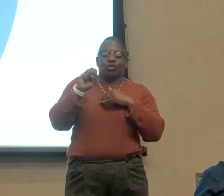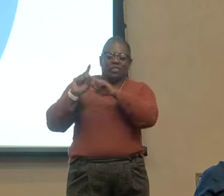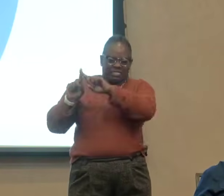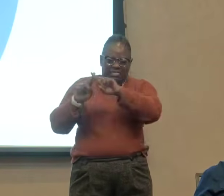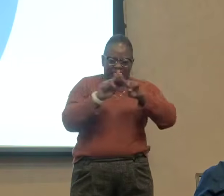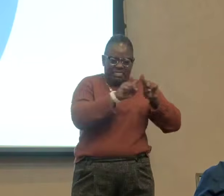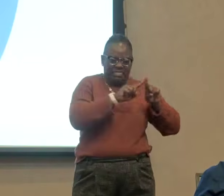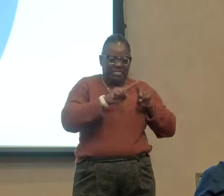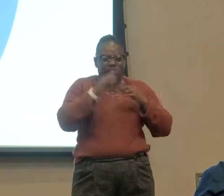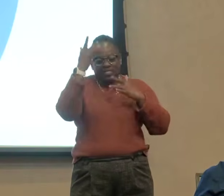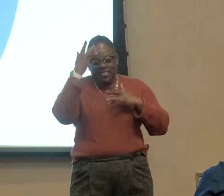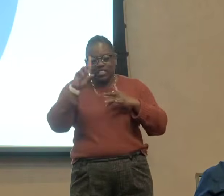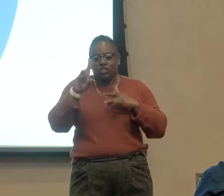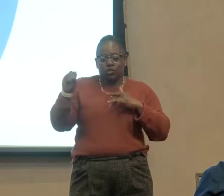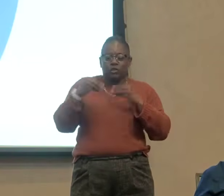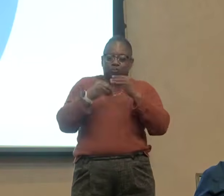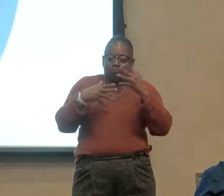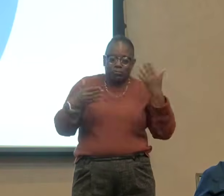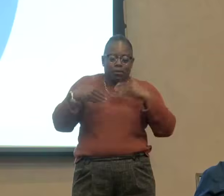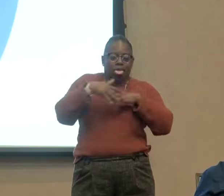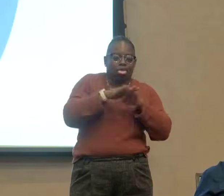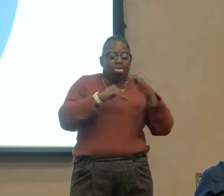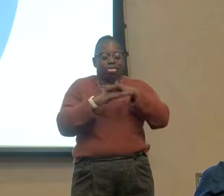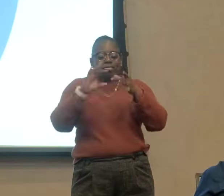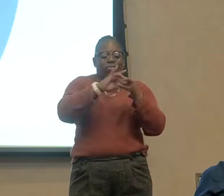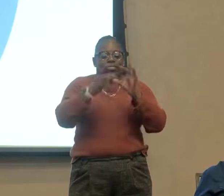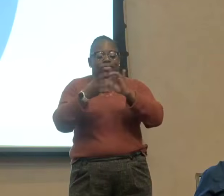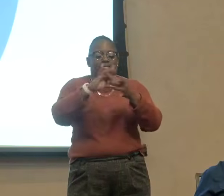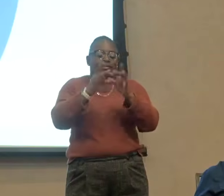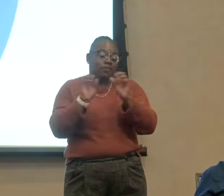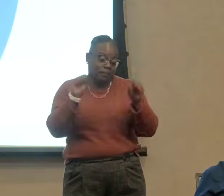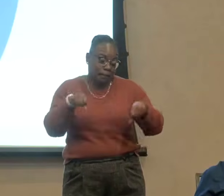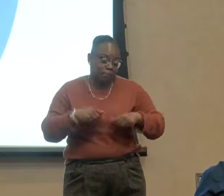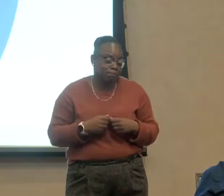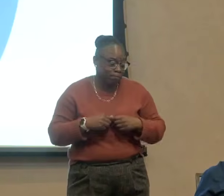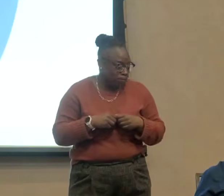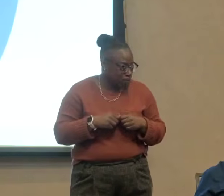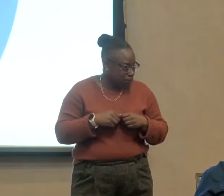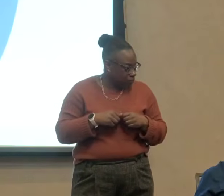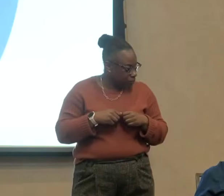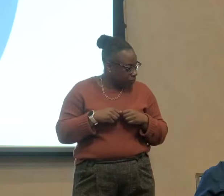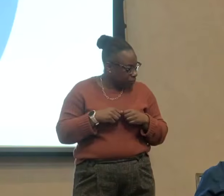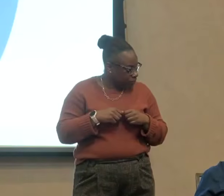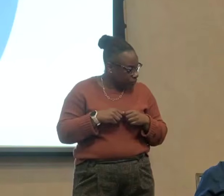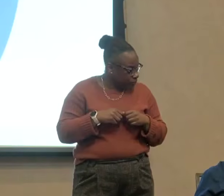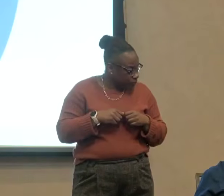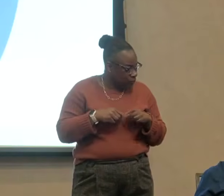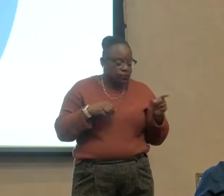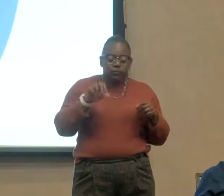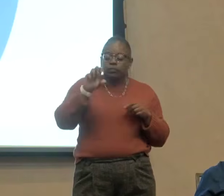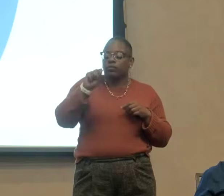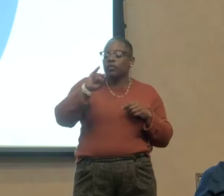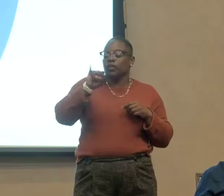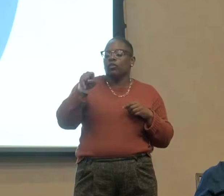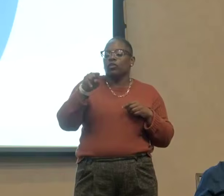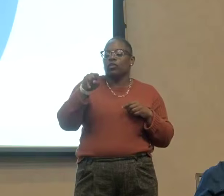these disorders are related. What are the newer Sjogren's tests called other